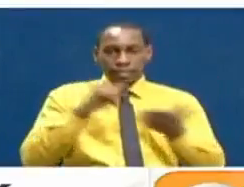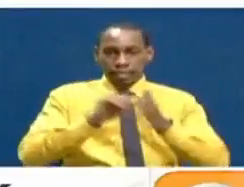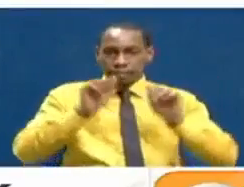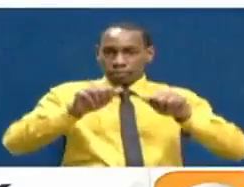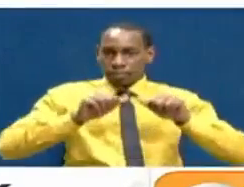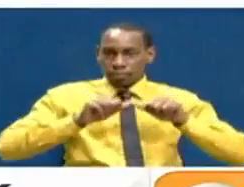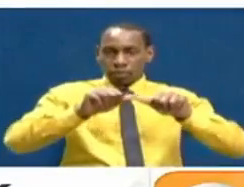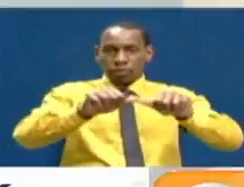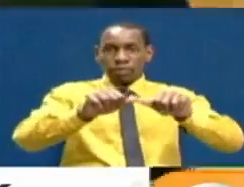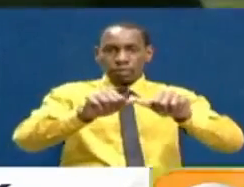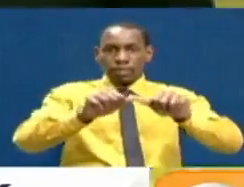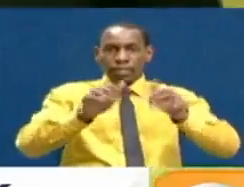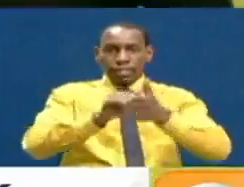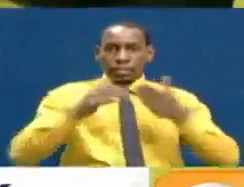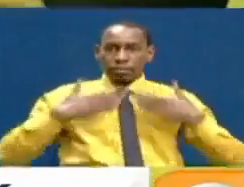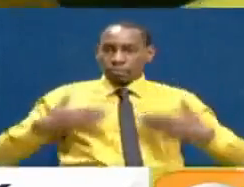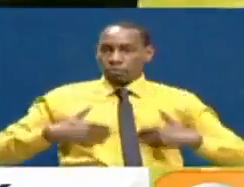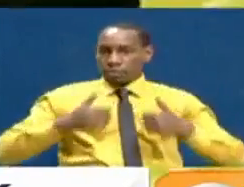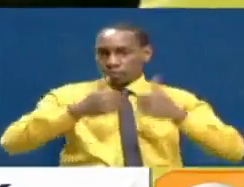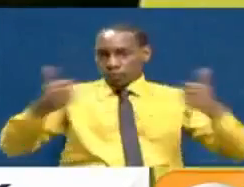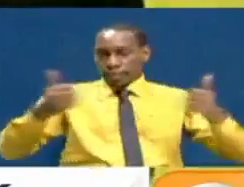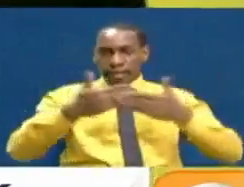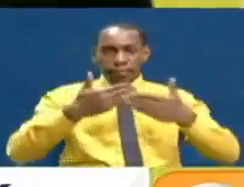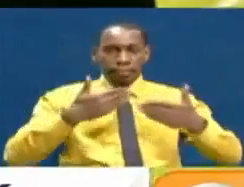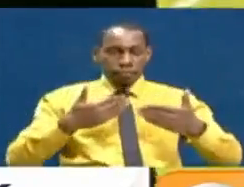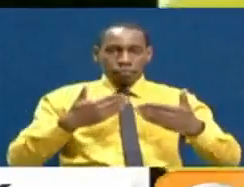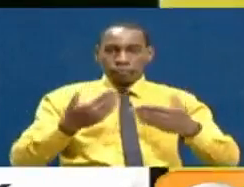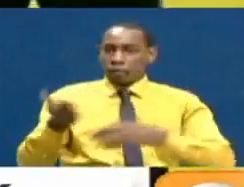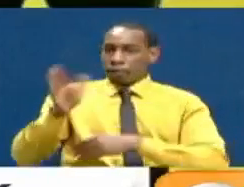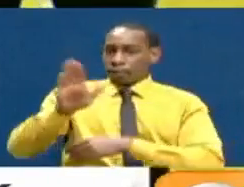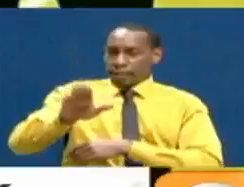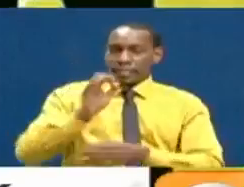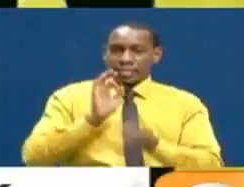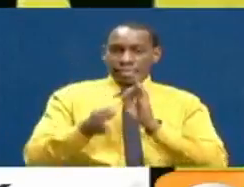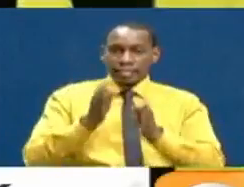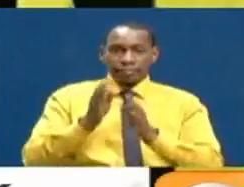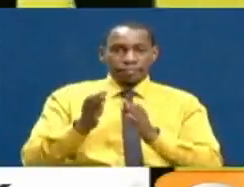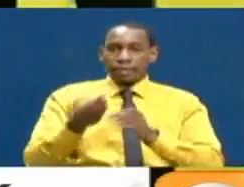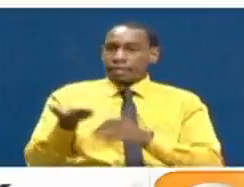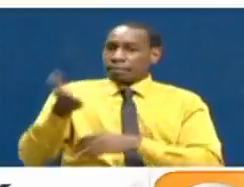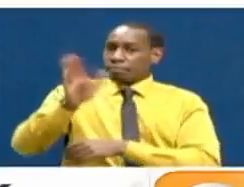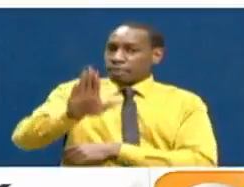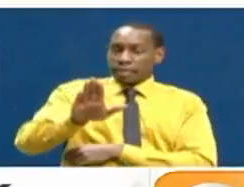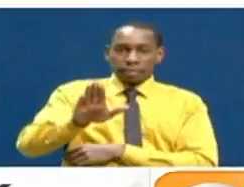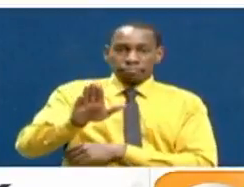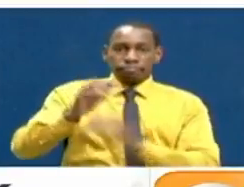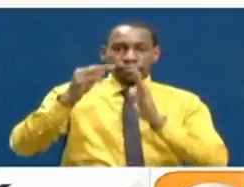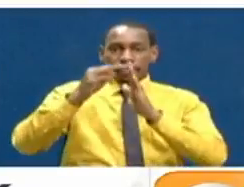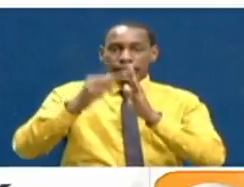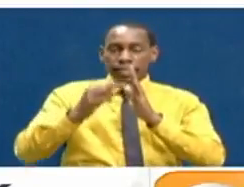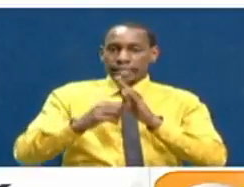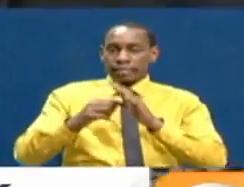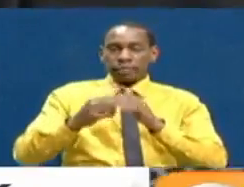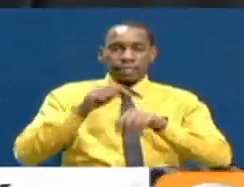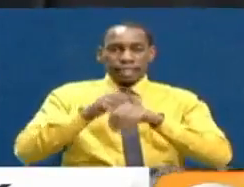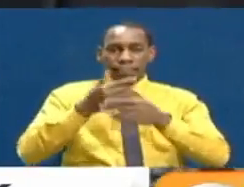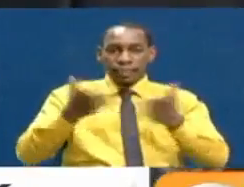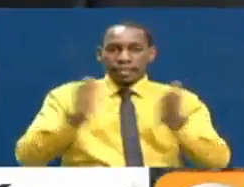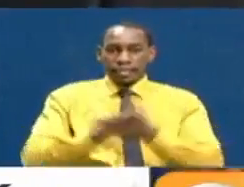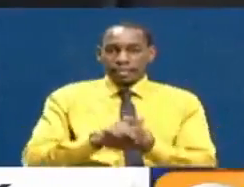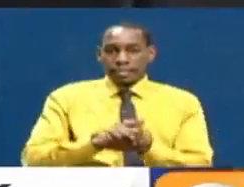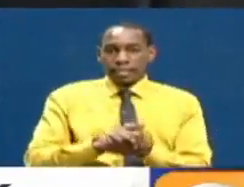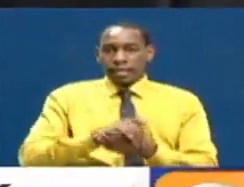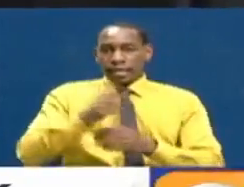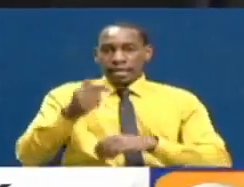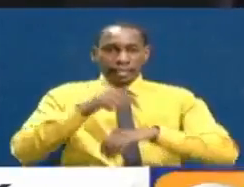maintain my fitness before we resume, if we are going to resume the league at all. The rest of his